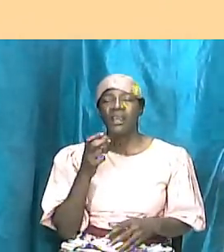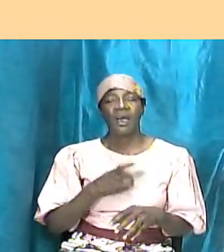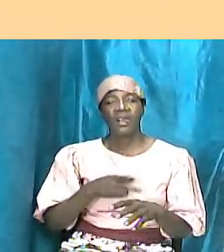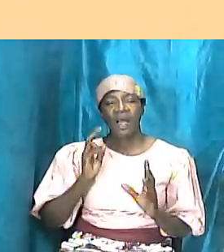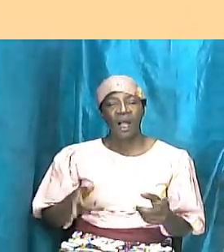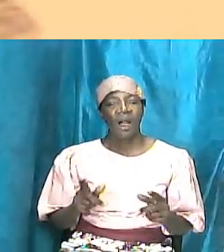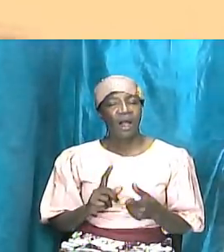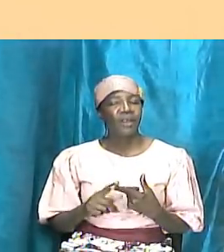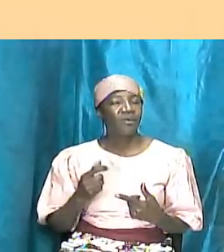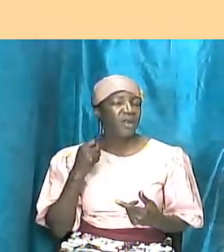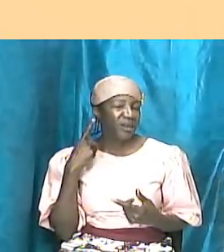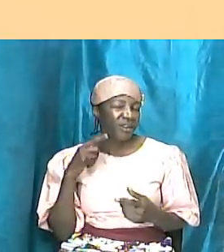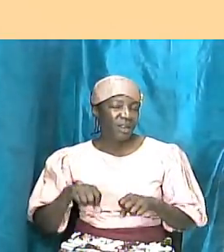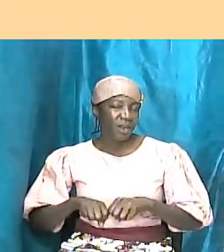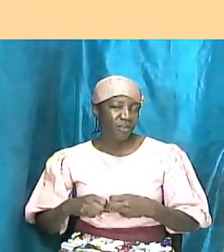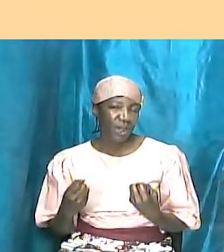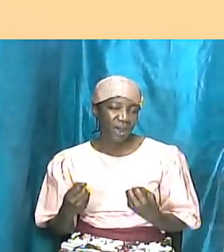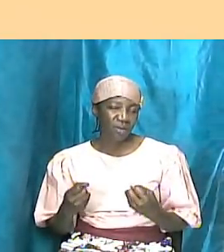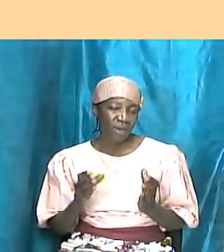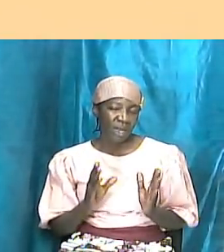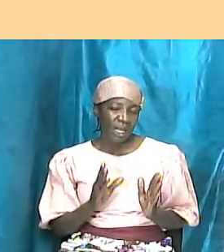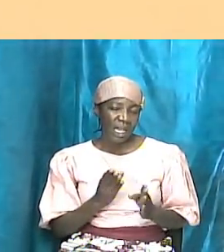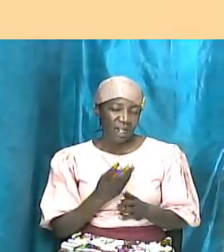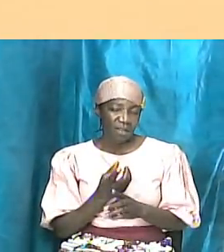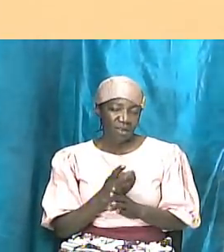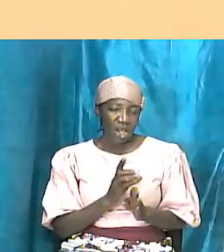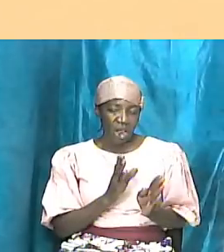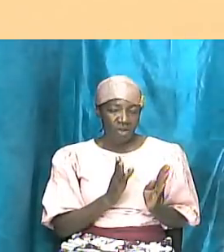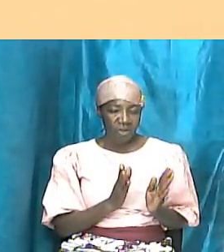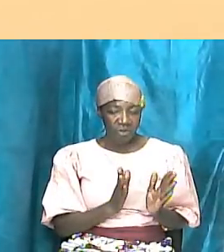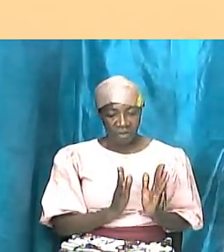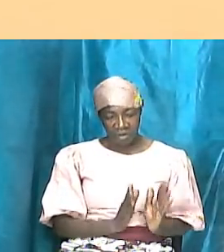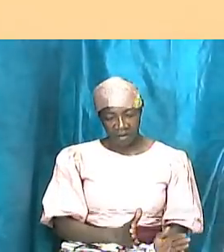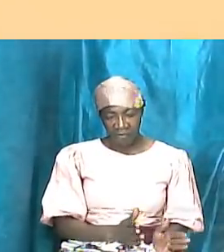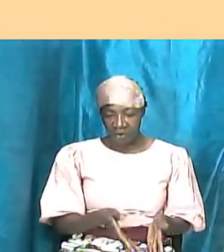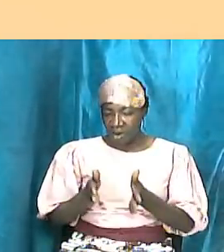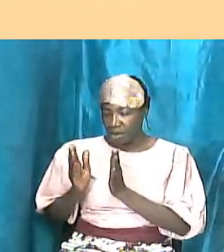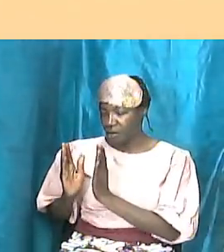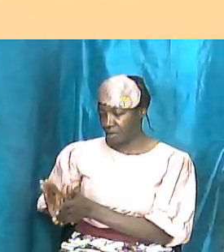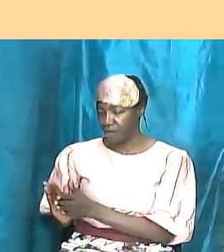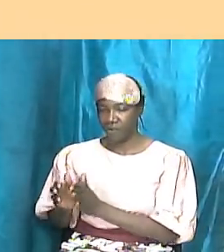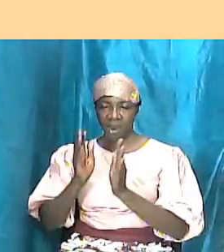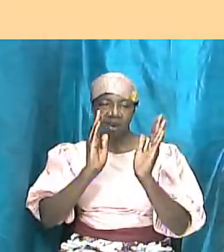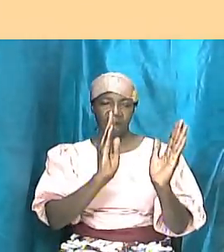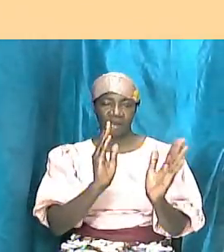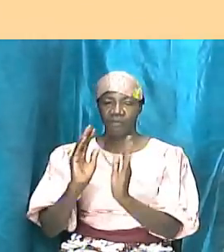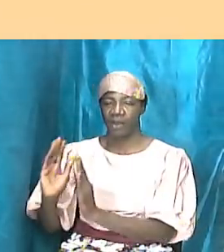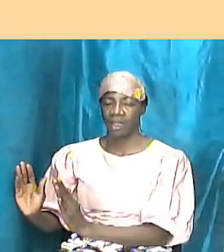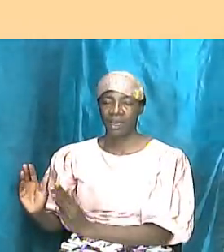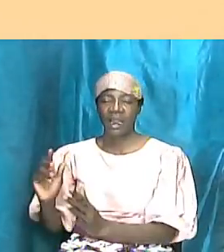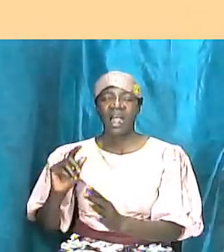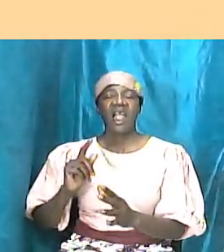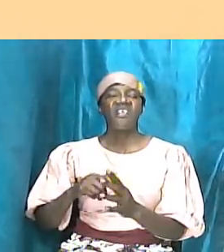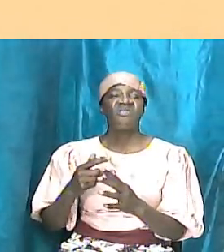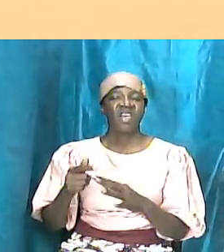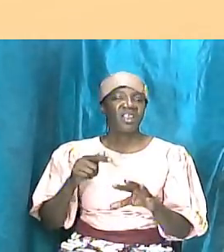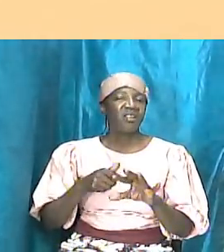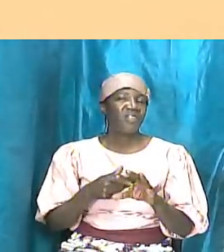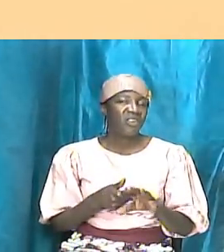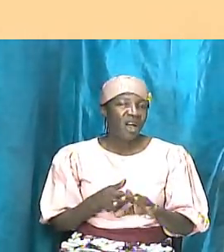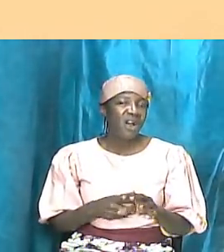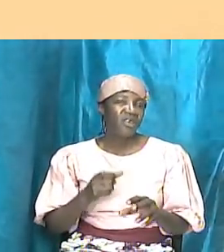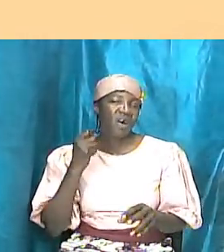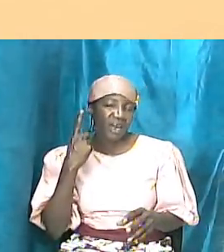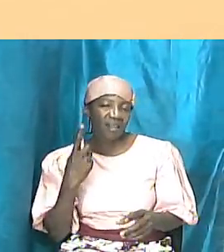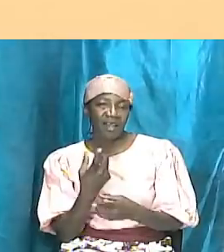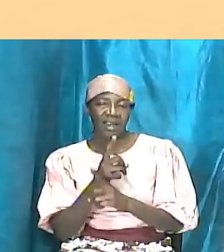understand when we break it down into sections, into divisions. And once we get that, then we start to drill into different areas.